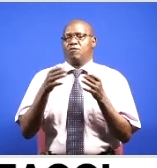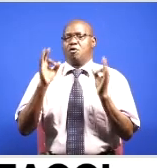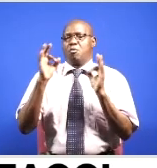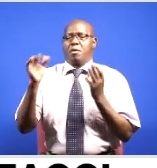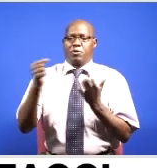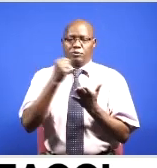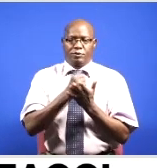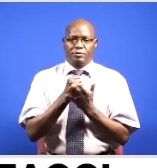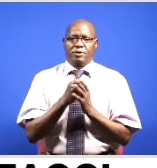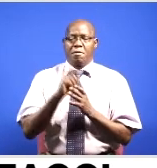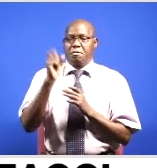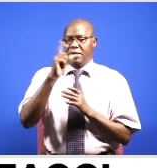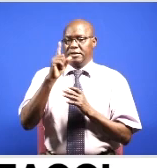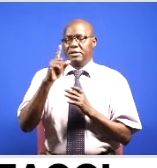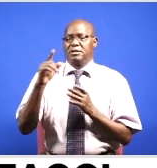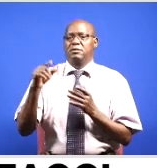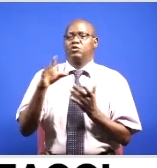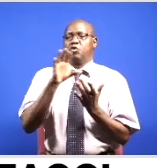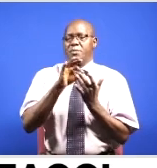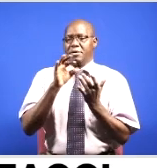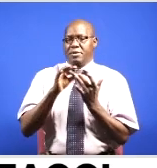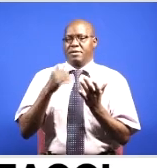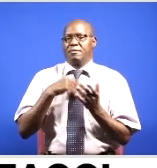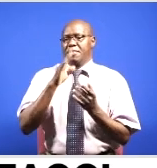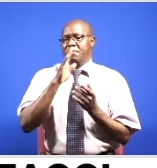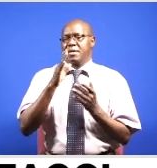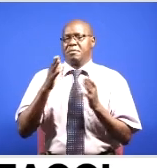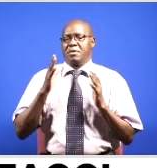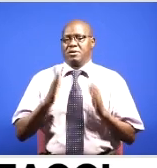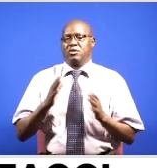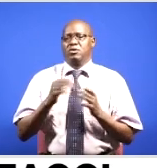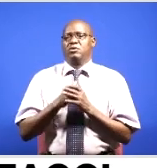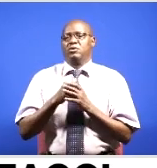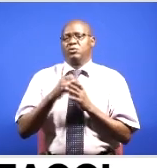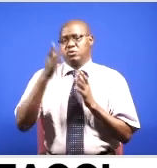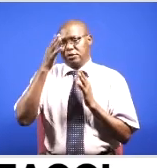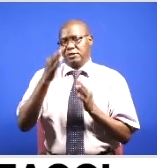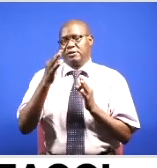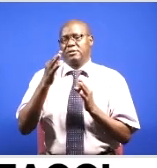to nominate me to be a person to be considered by Parliament to head